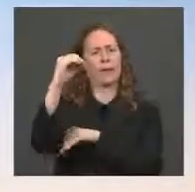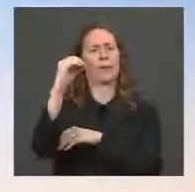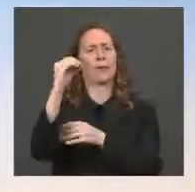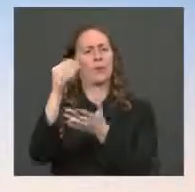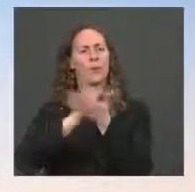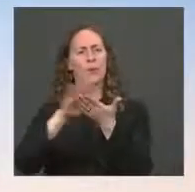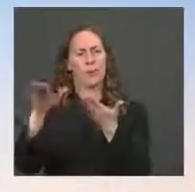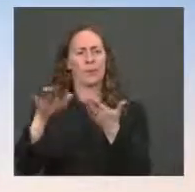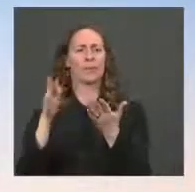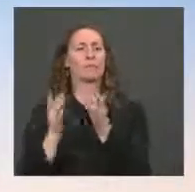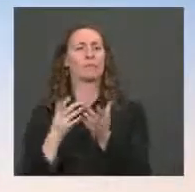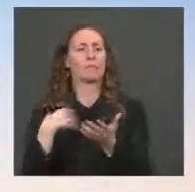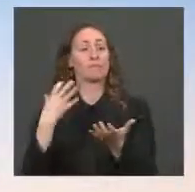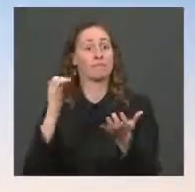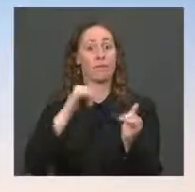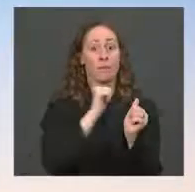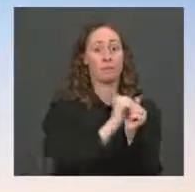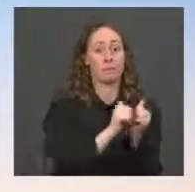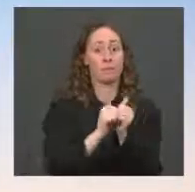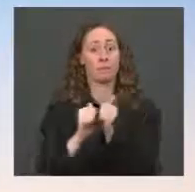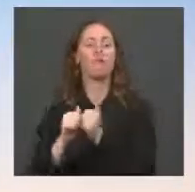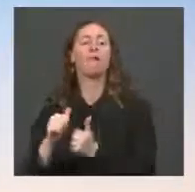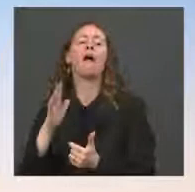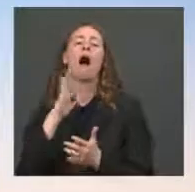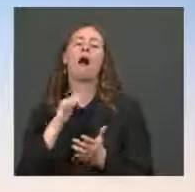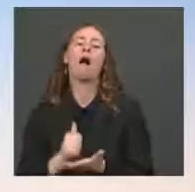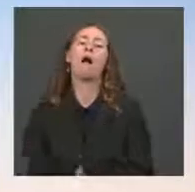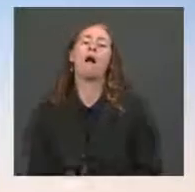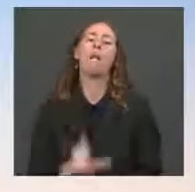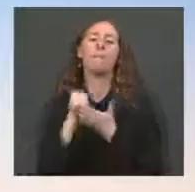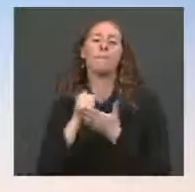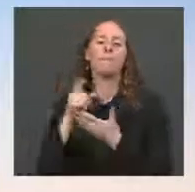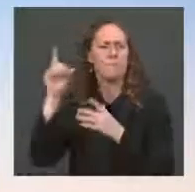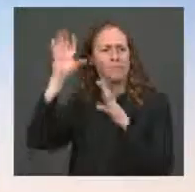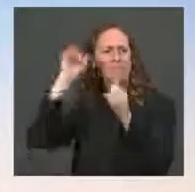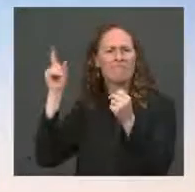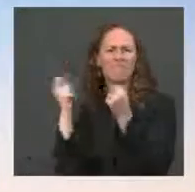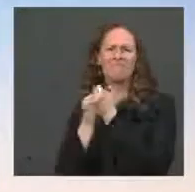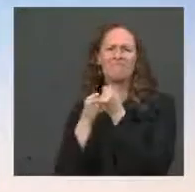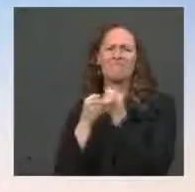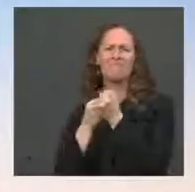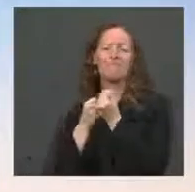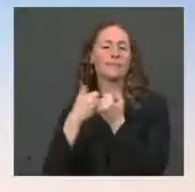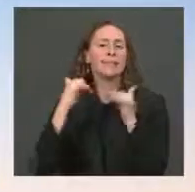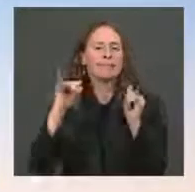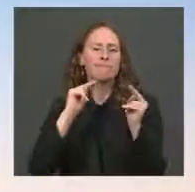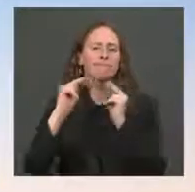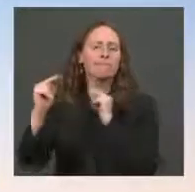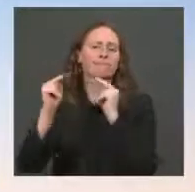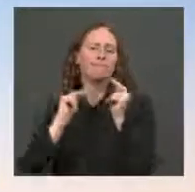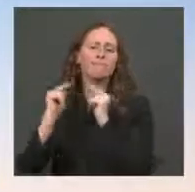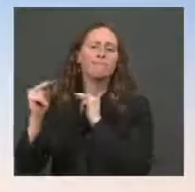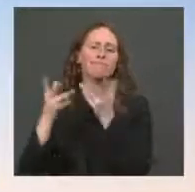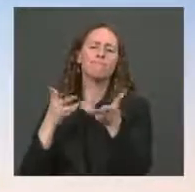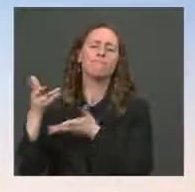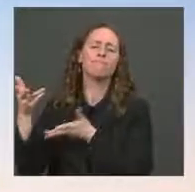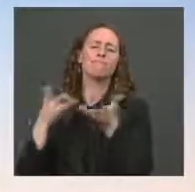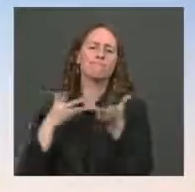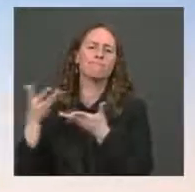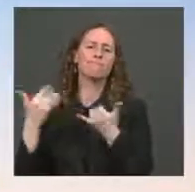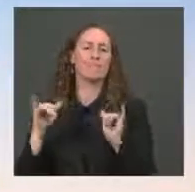will be significant. The president has advocated for them. This is an ongoing negotiation, but he's made clear they're important to him. Go ahead.